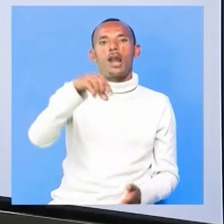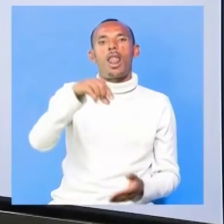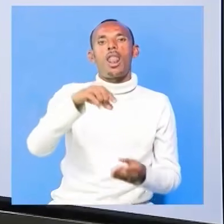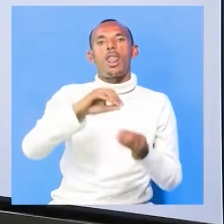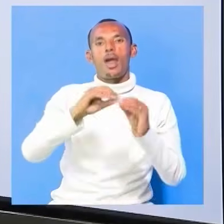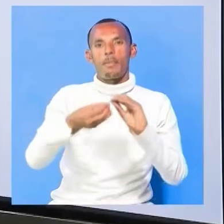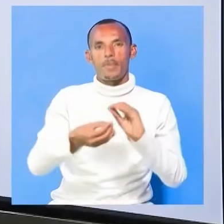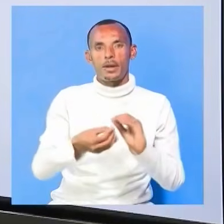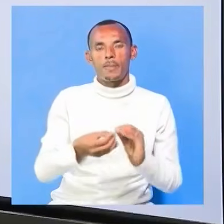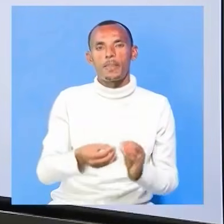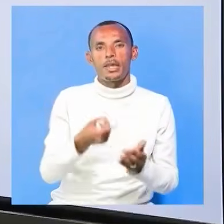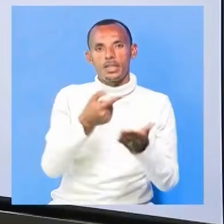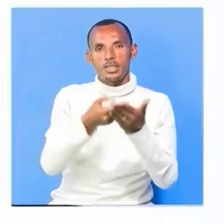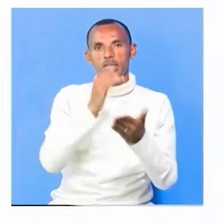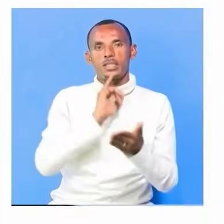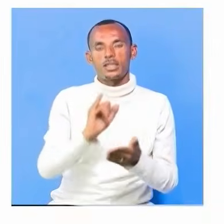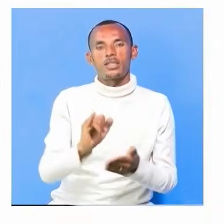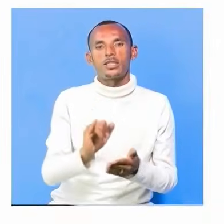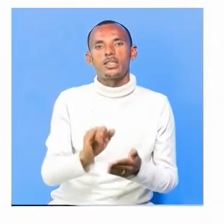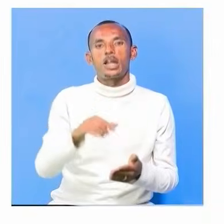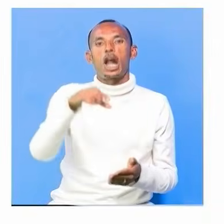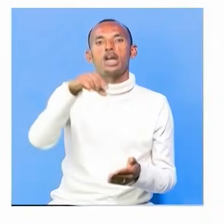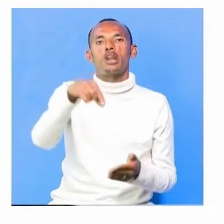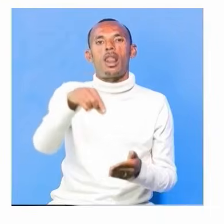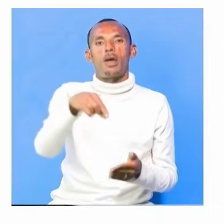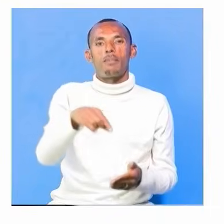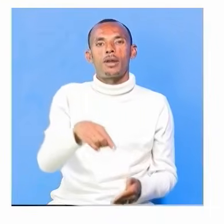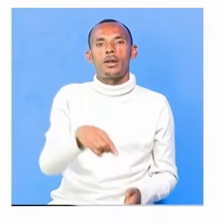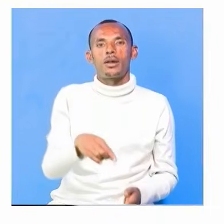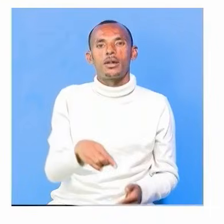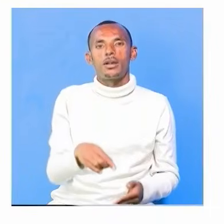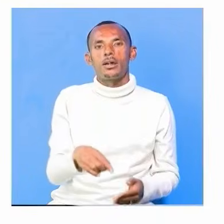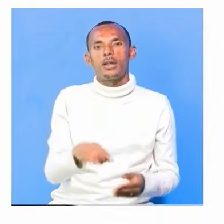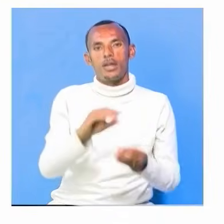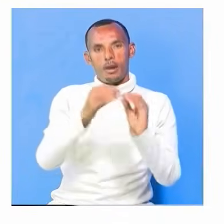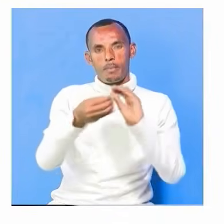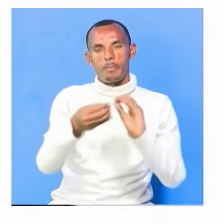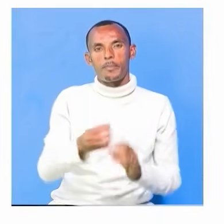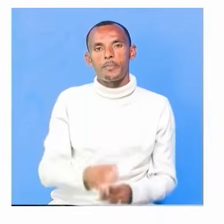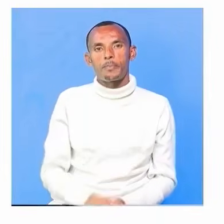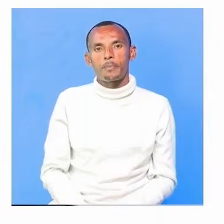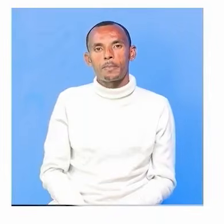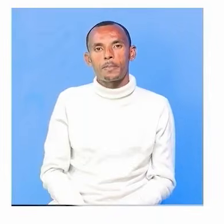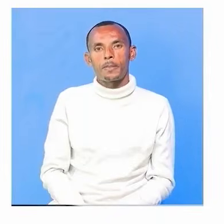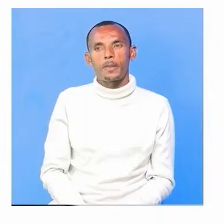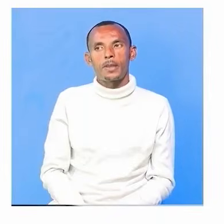number. So you can say this is rational number, okay? This is rational number.